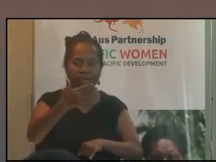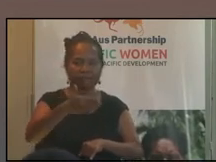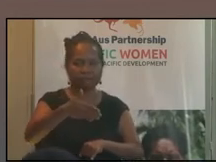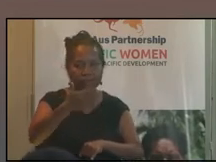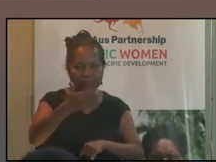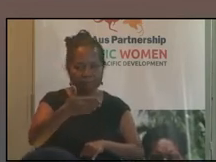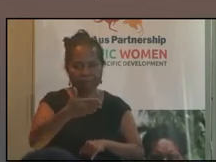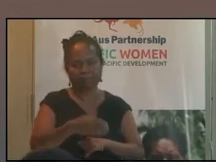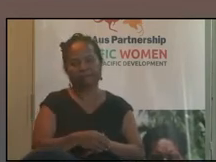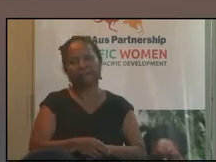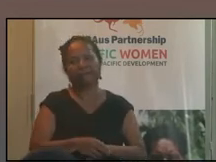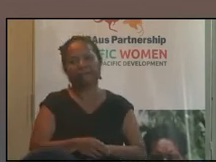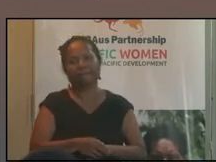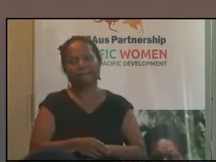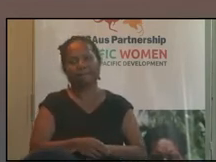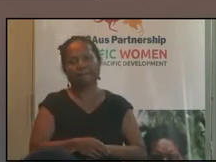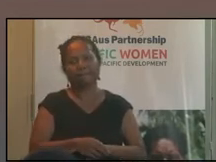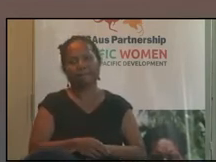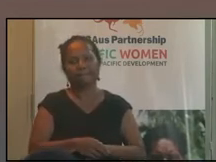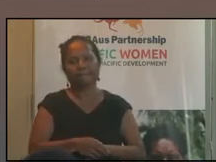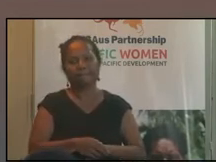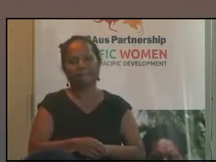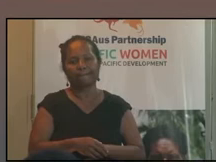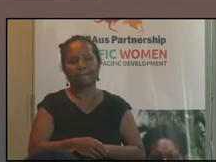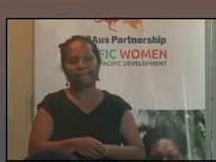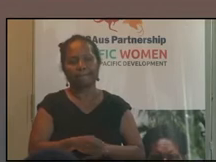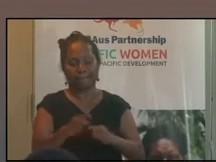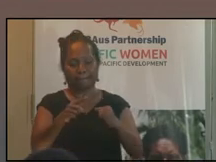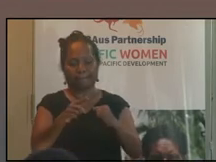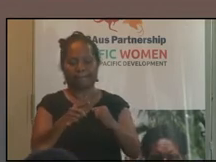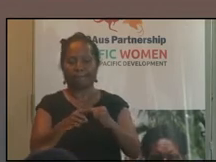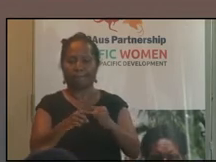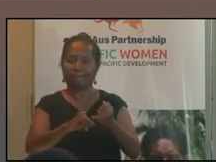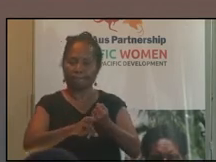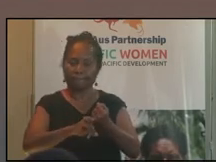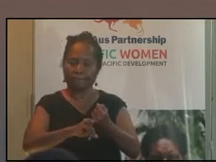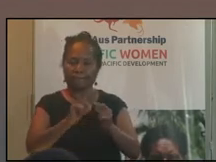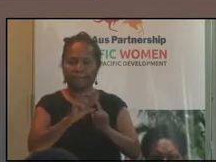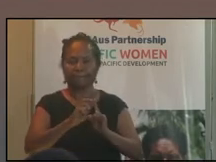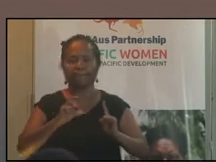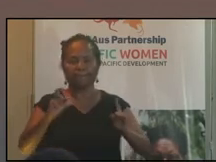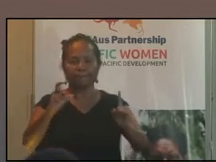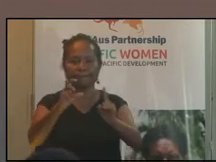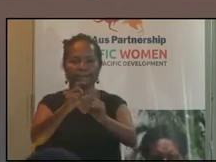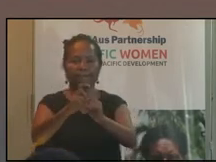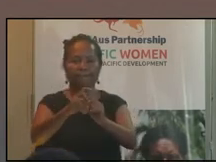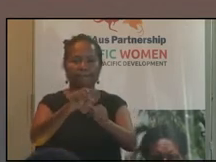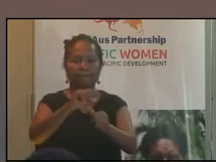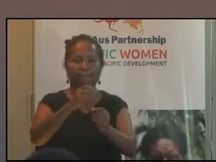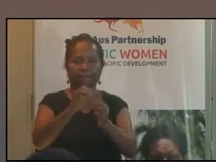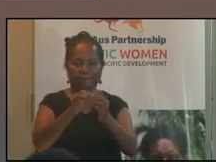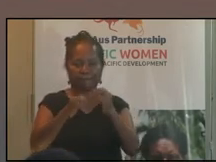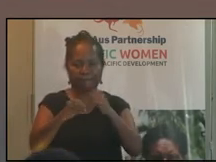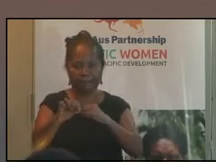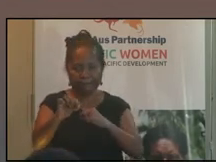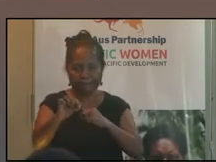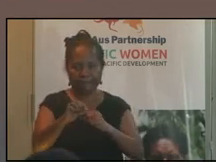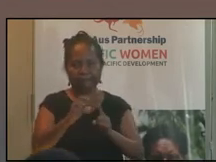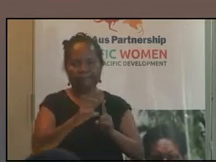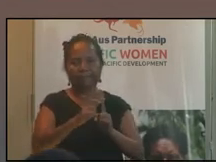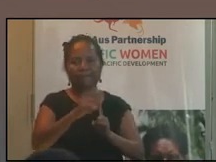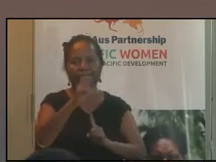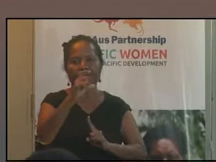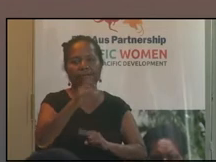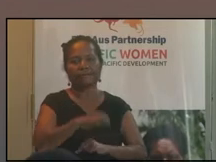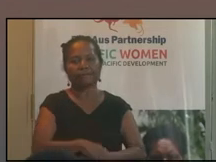by, funded by the U.S. Department of State, U.S. Embassy, and the Department of Community Development. So there